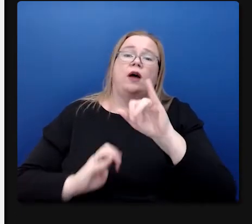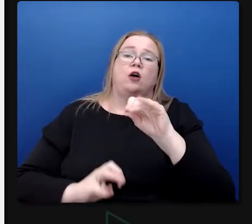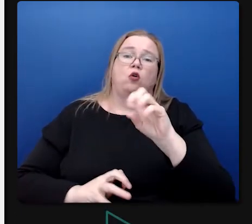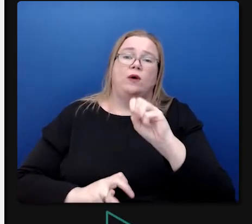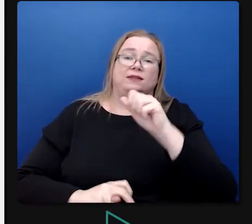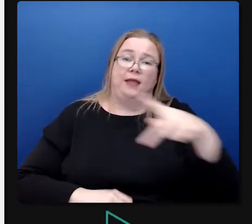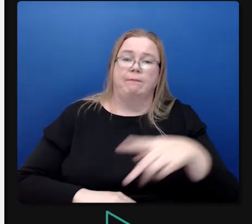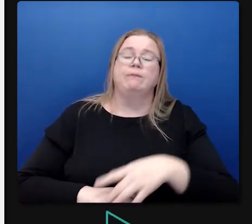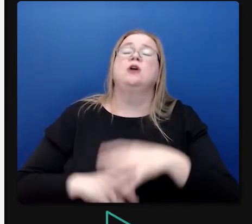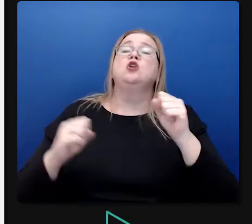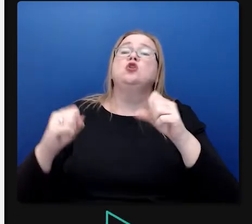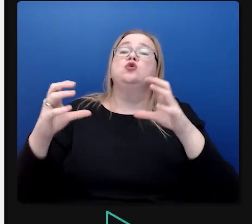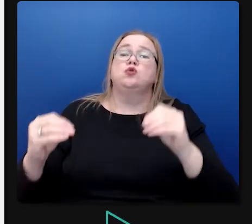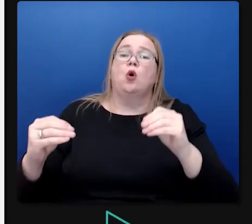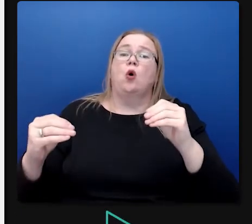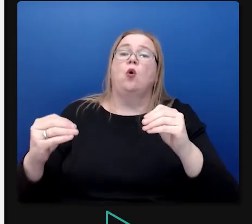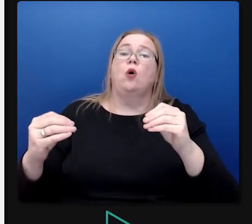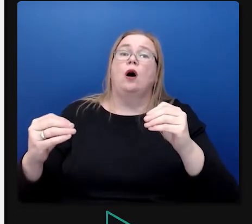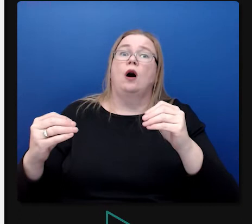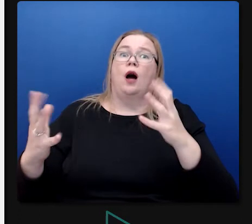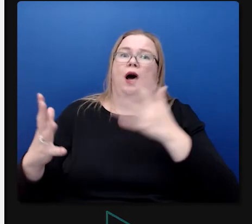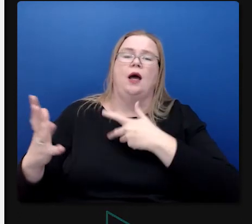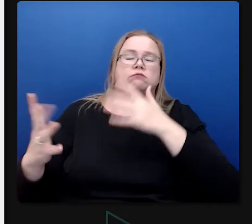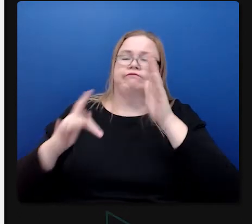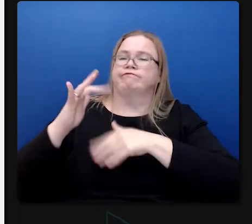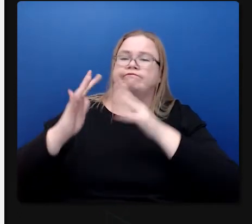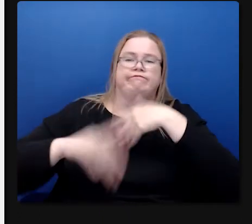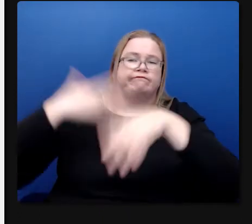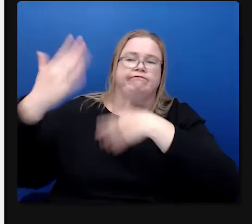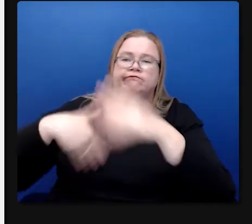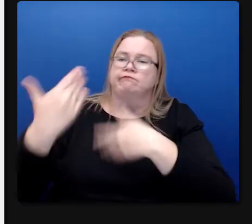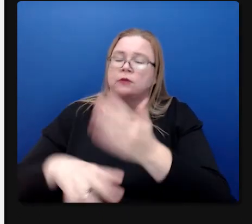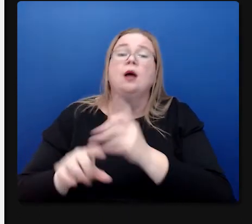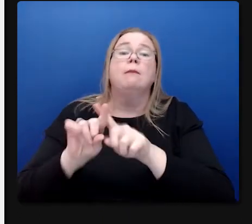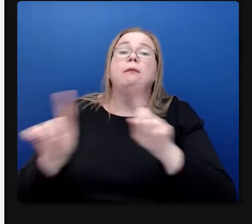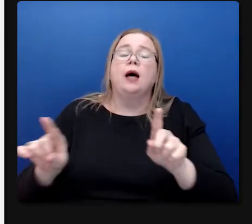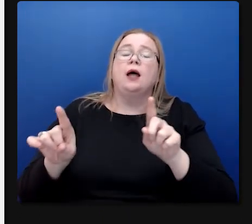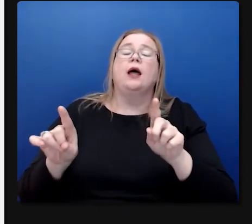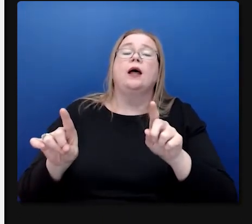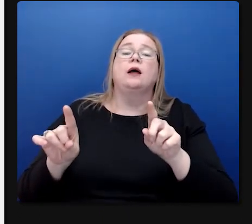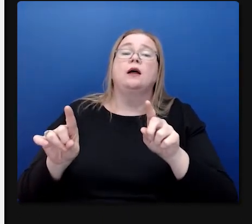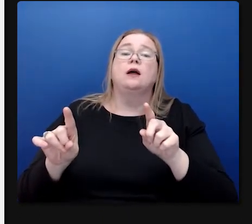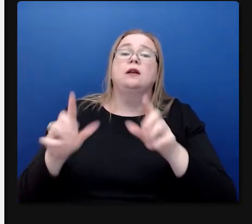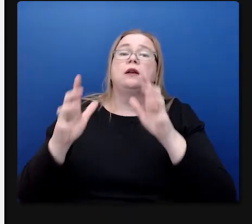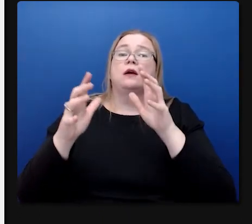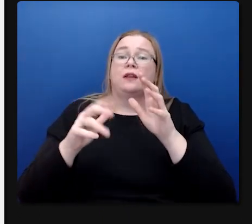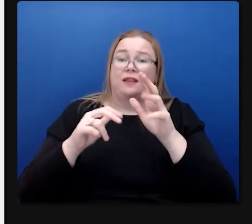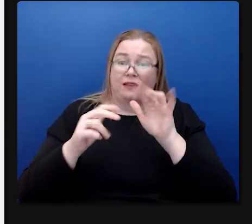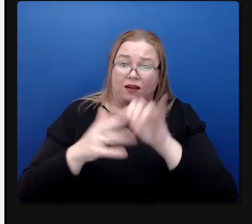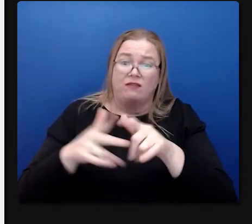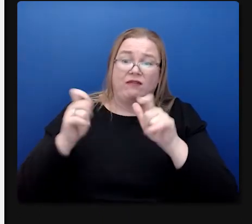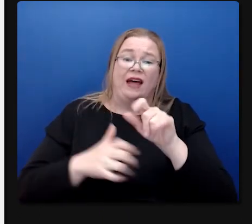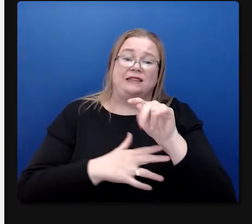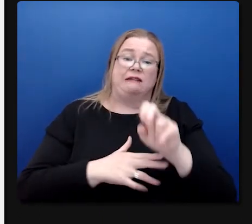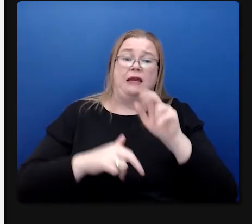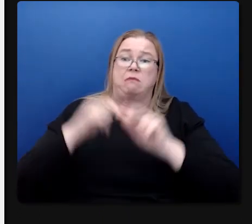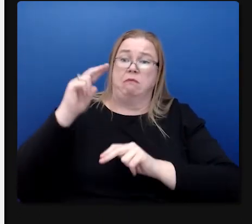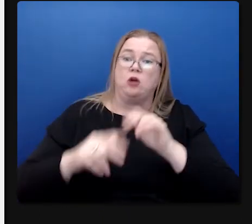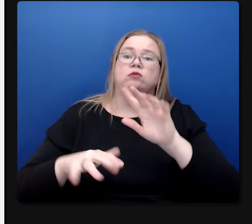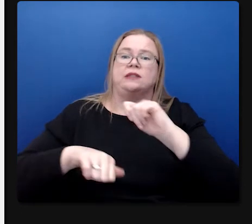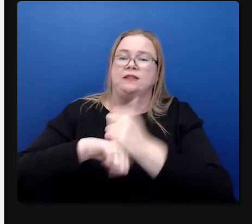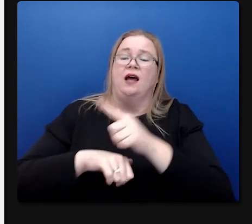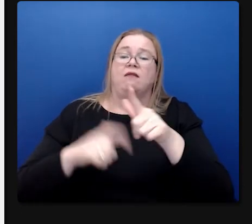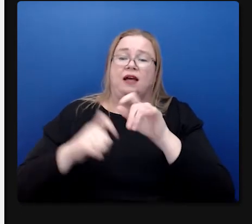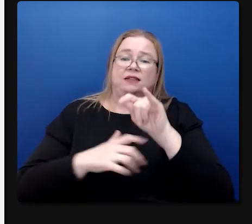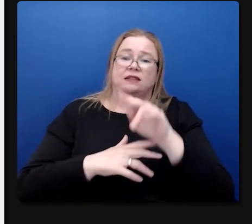app. So I'm hand waving over a lot here, but basically Fastlane build is going to execute a Fastlane